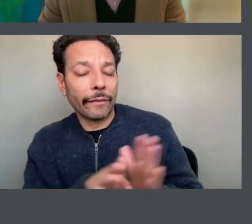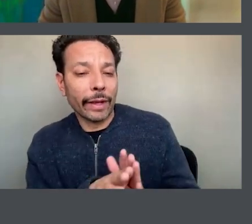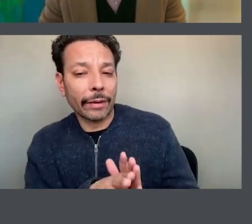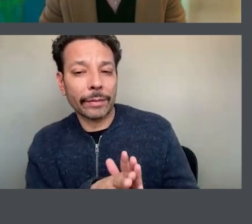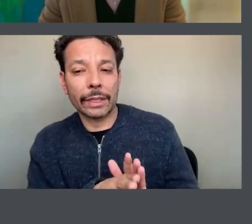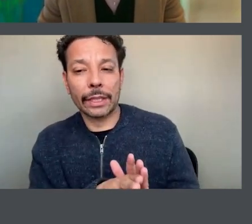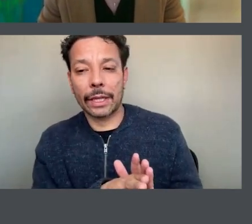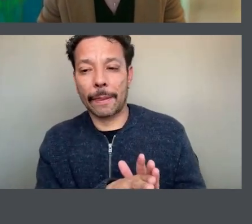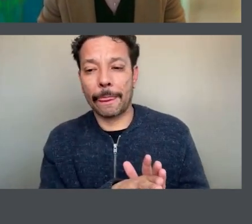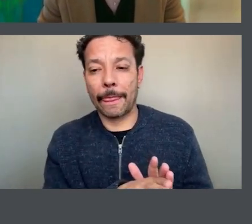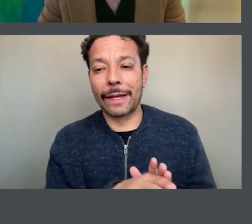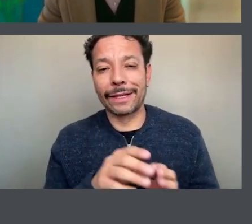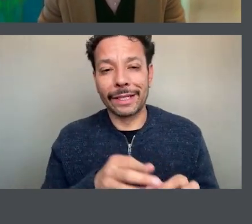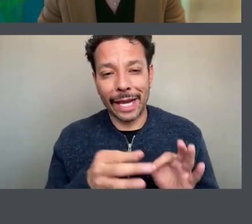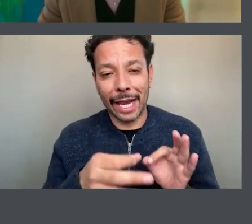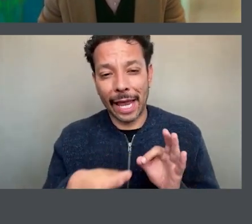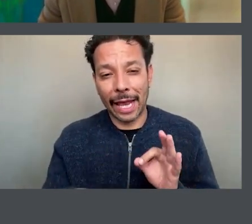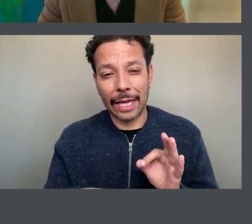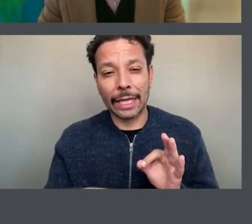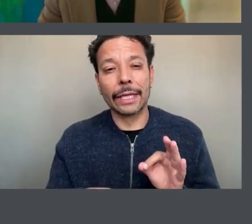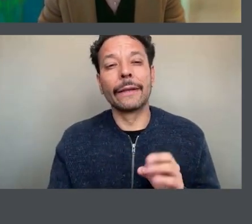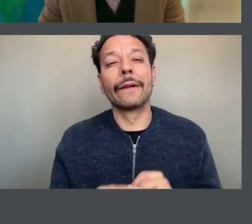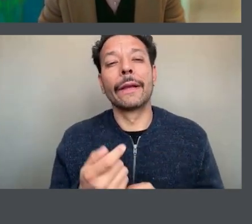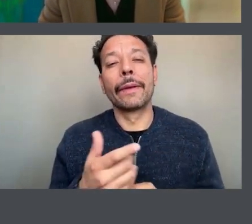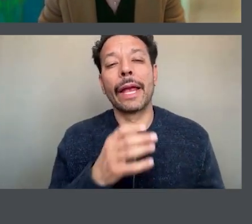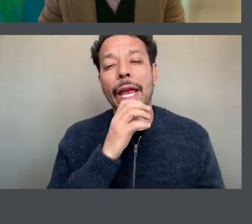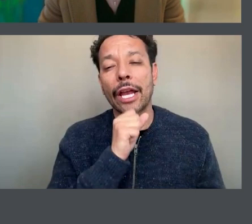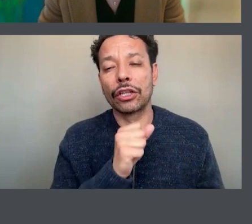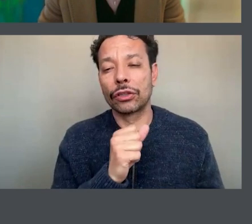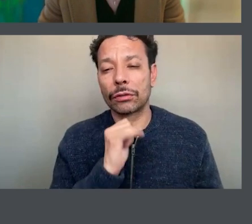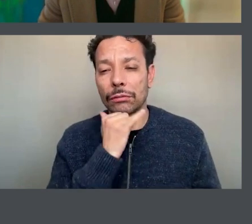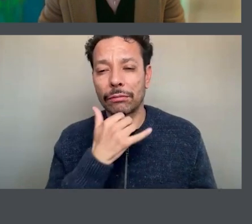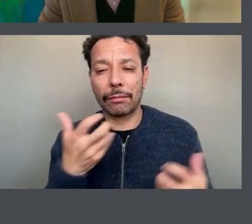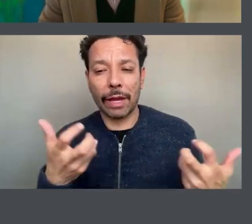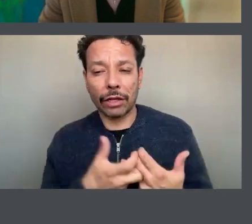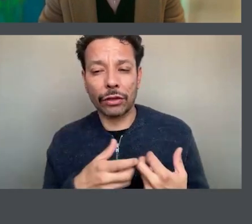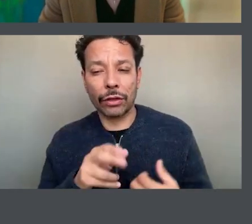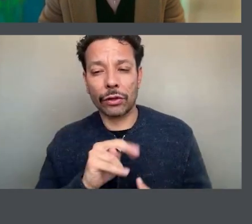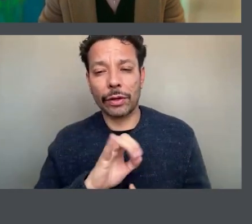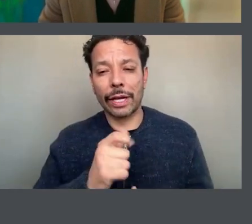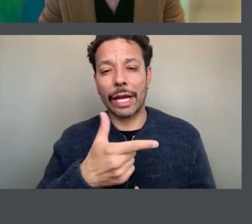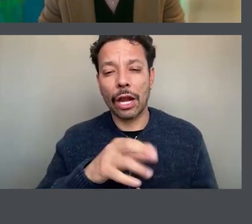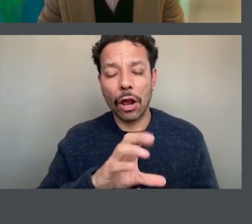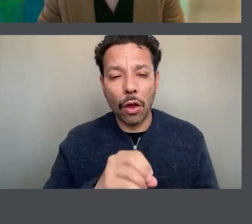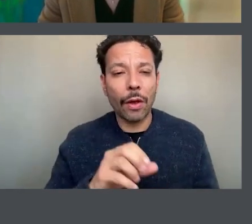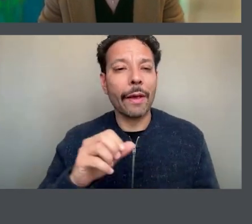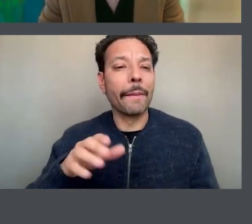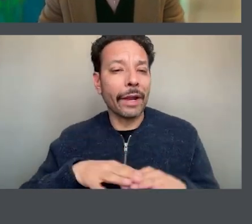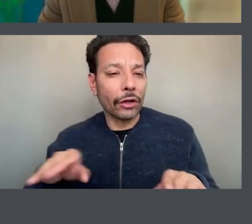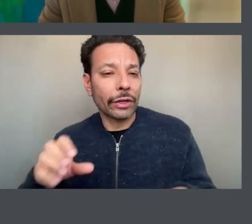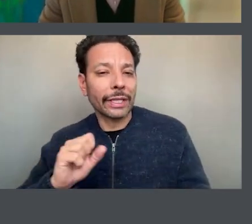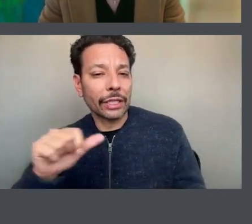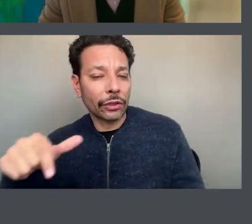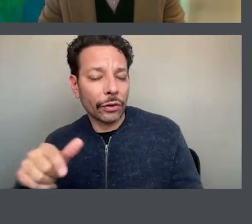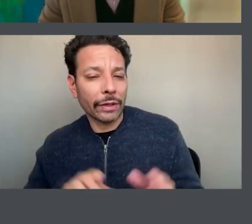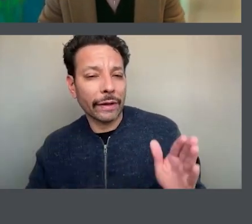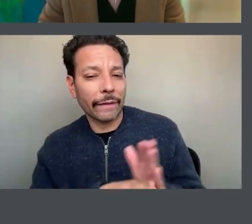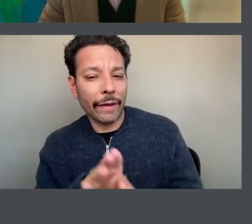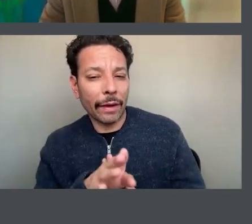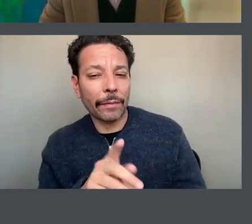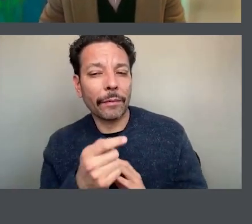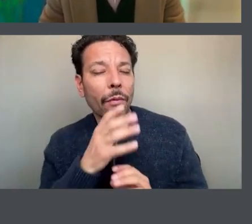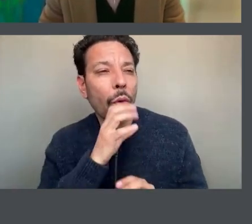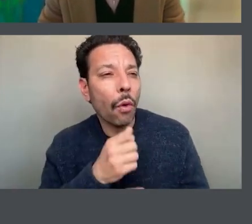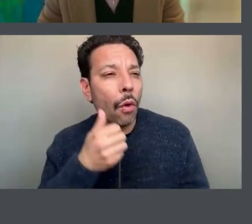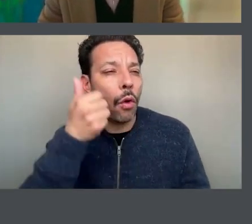developmental delays. There's a little bit of an age mismatch between the Unihilo and pediatric SSQ. So the pediatric SSQ was developed for